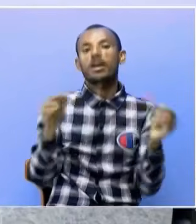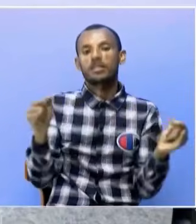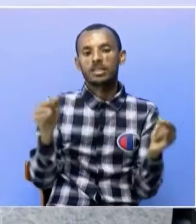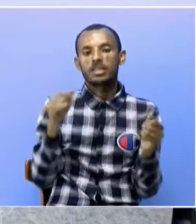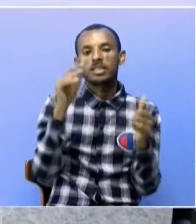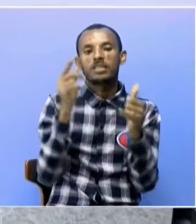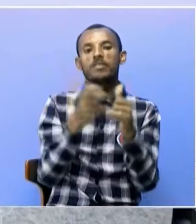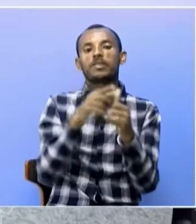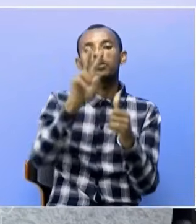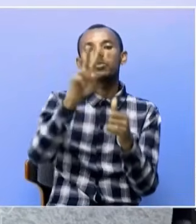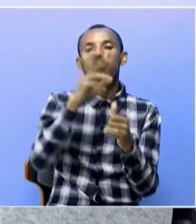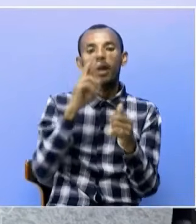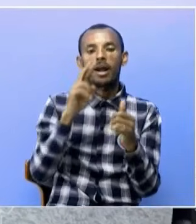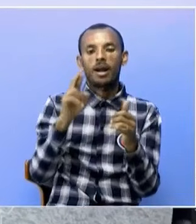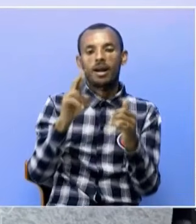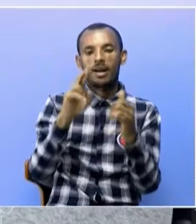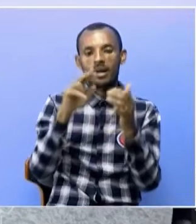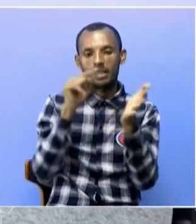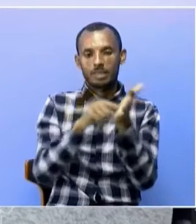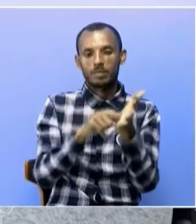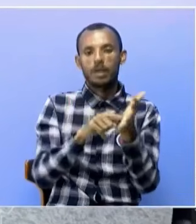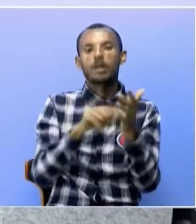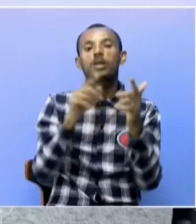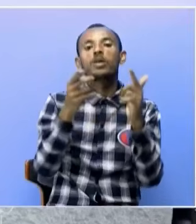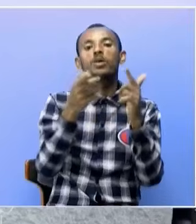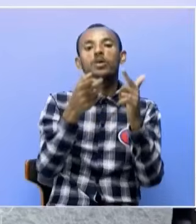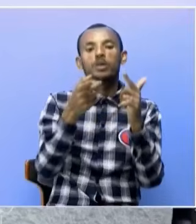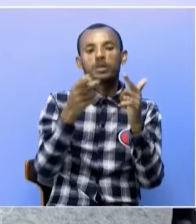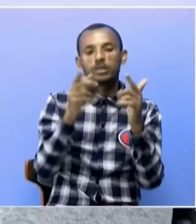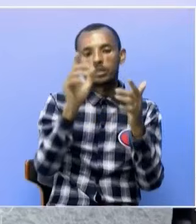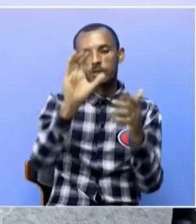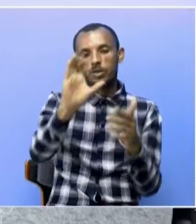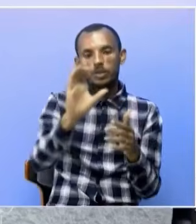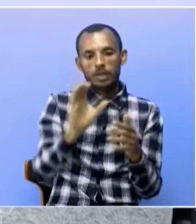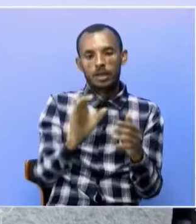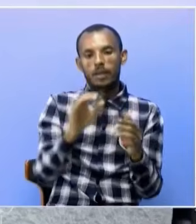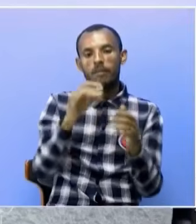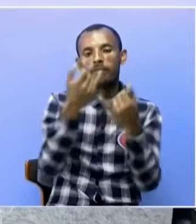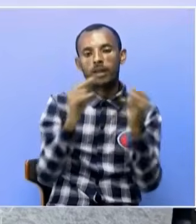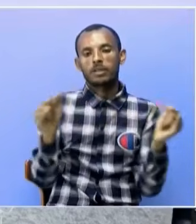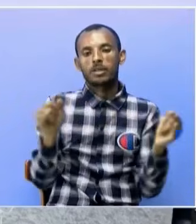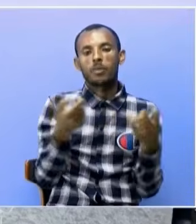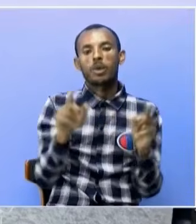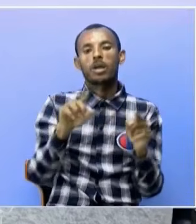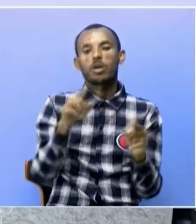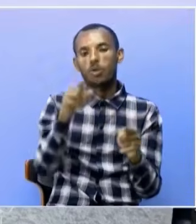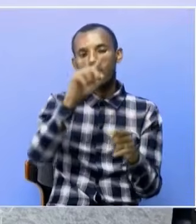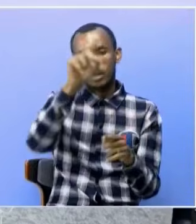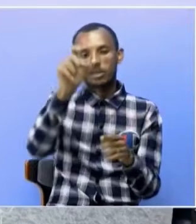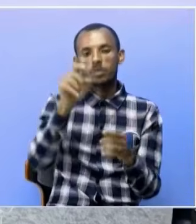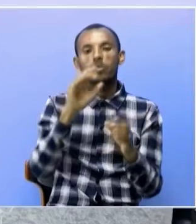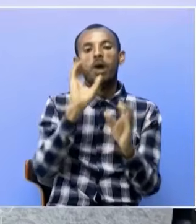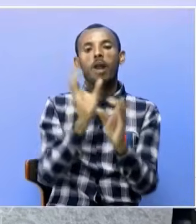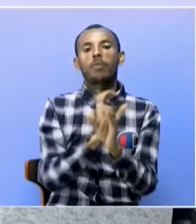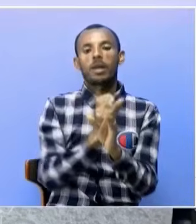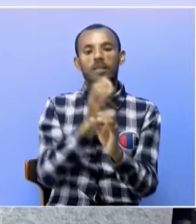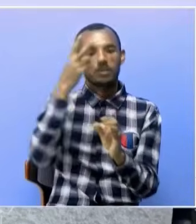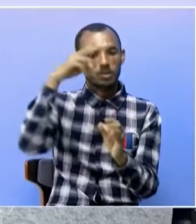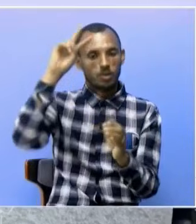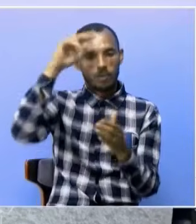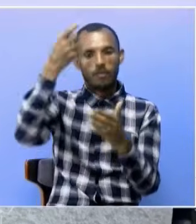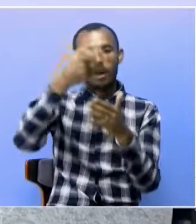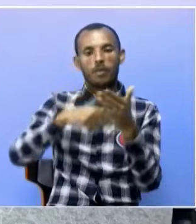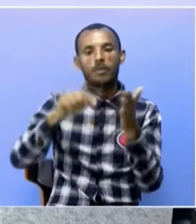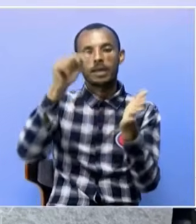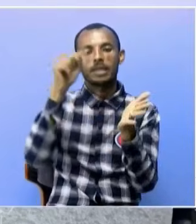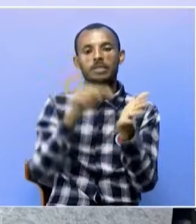first two are decimal, the third one is fraction. So whenever you are asked to calculate the squared value of